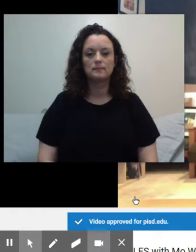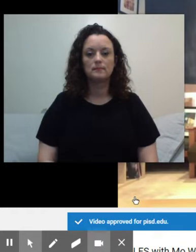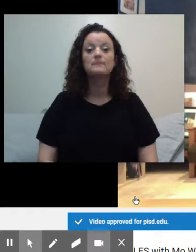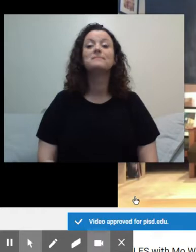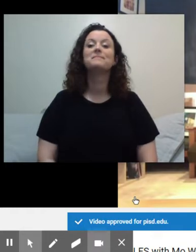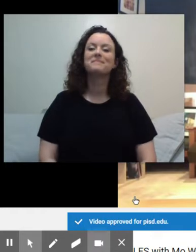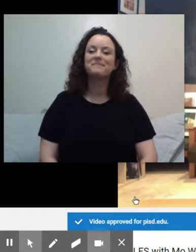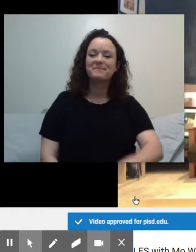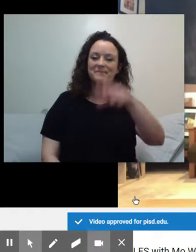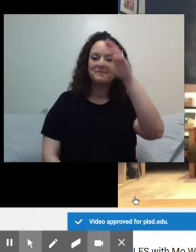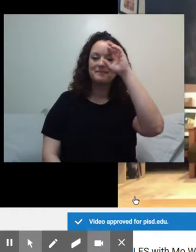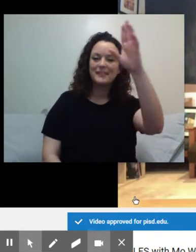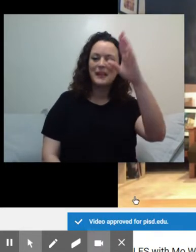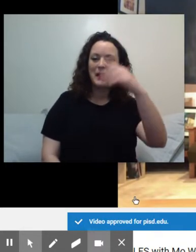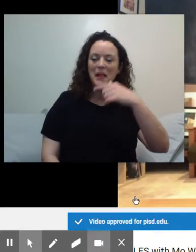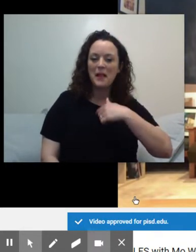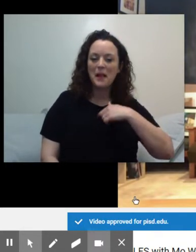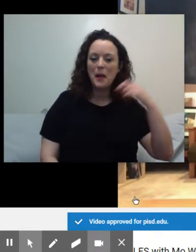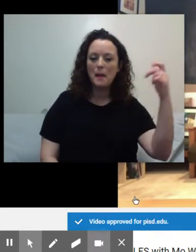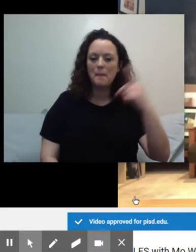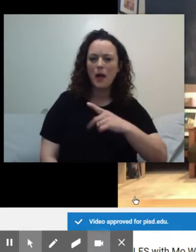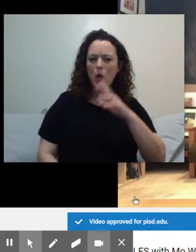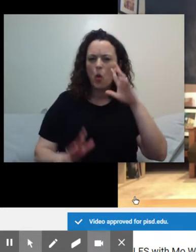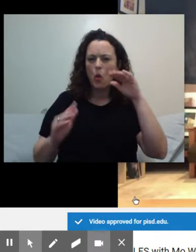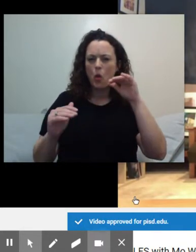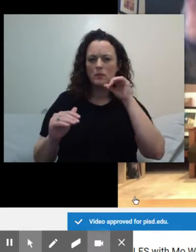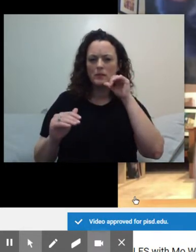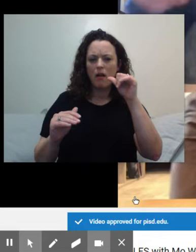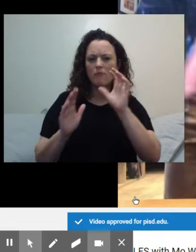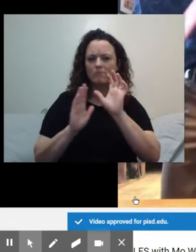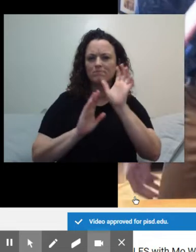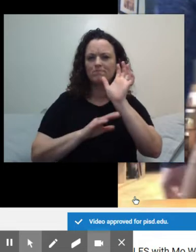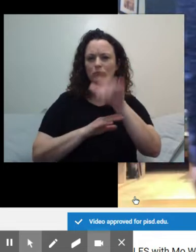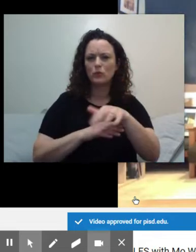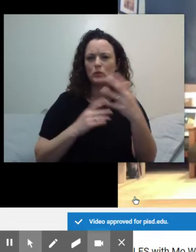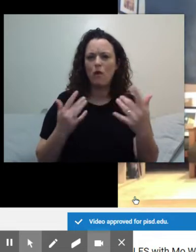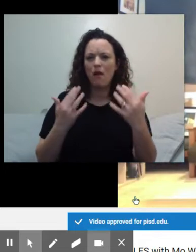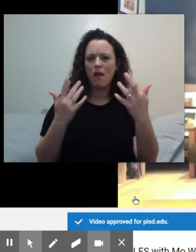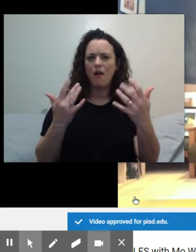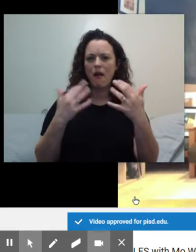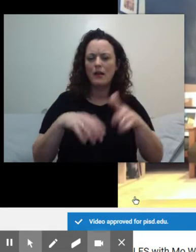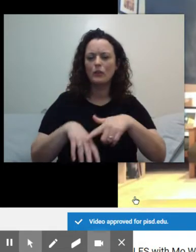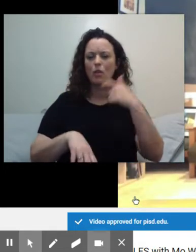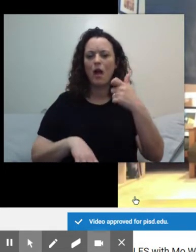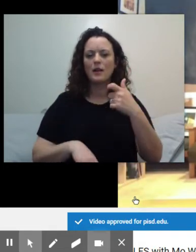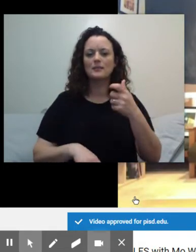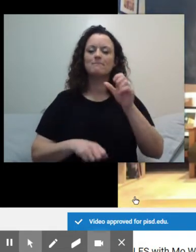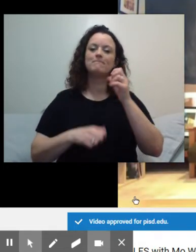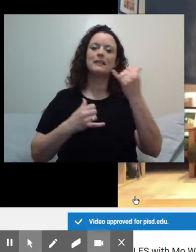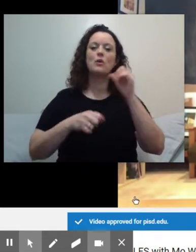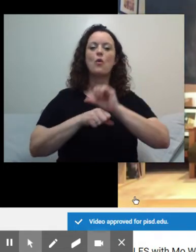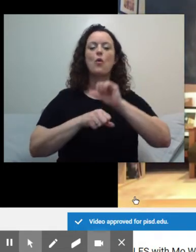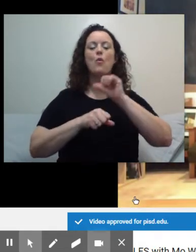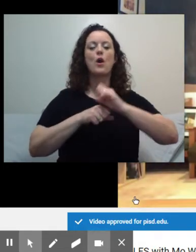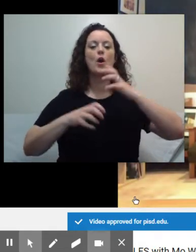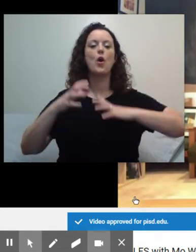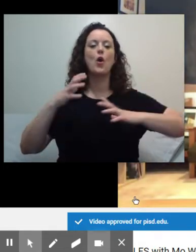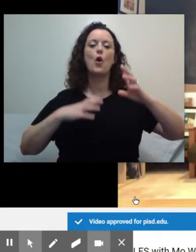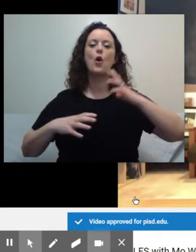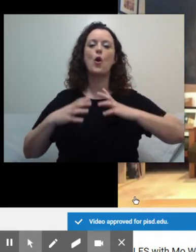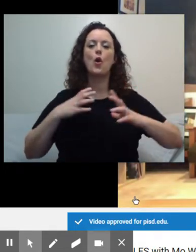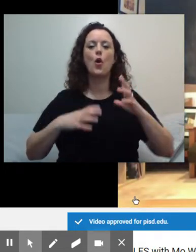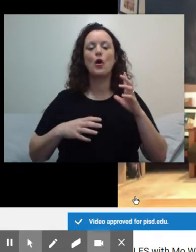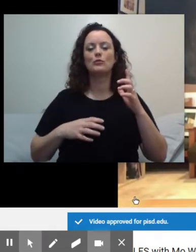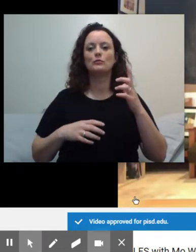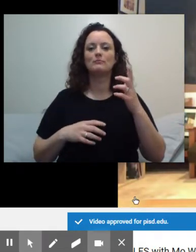Hi, I'm back. I hope I didn't make you wait too long. I had to get in my work clothes where I spend all my